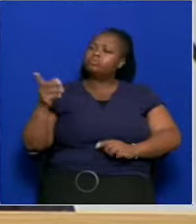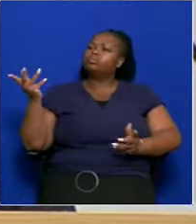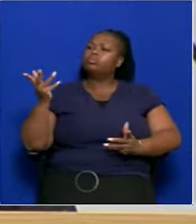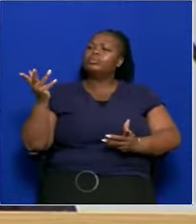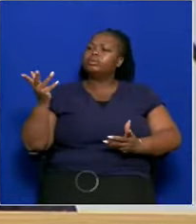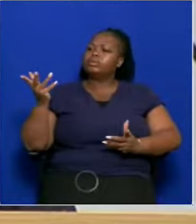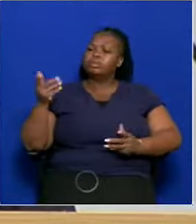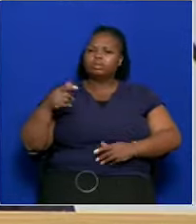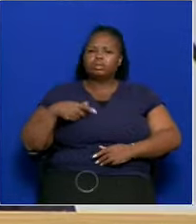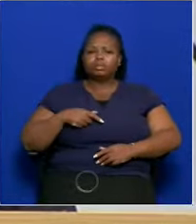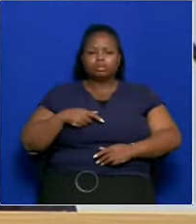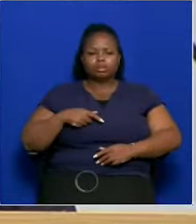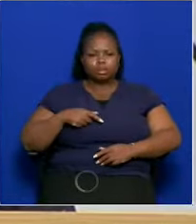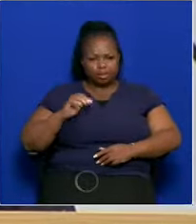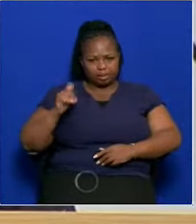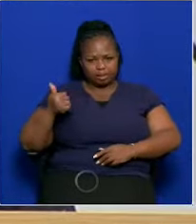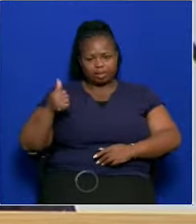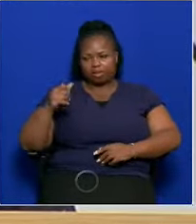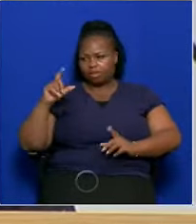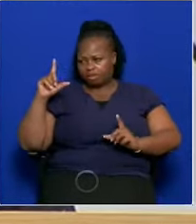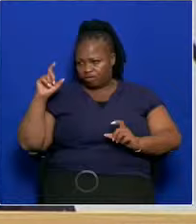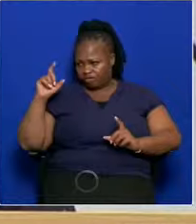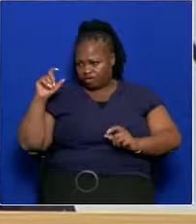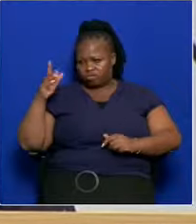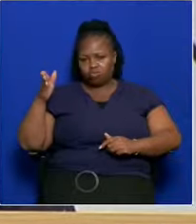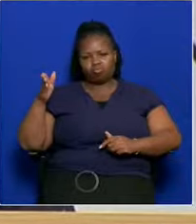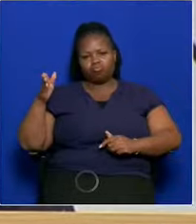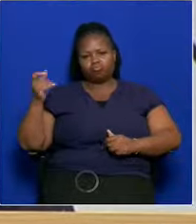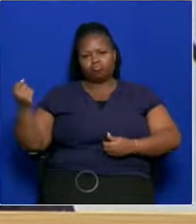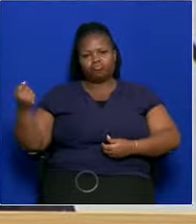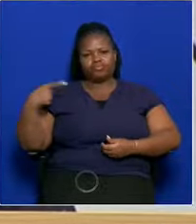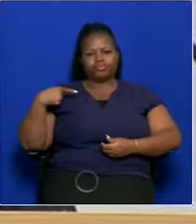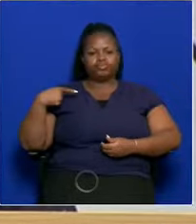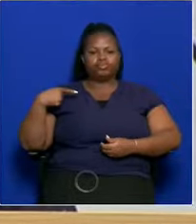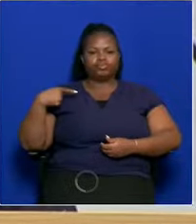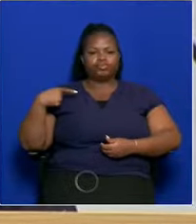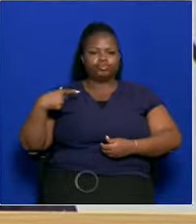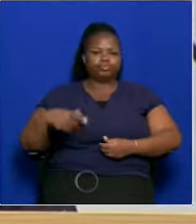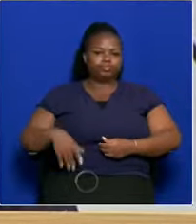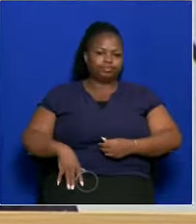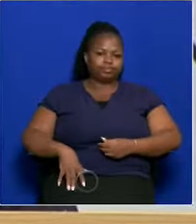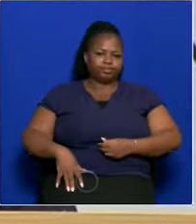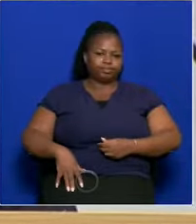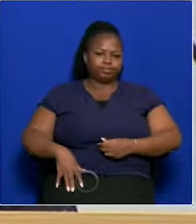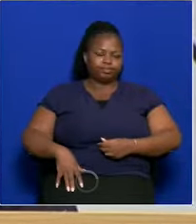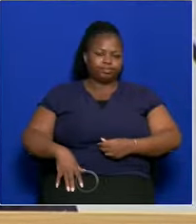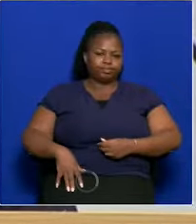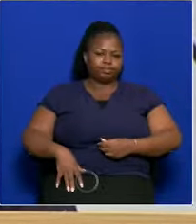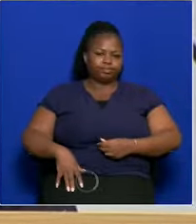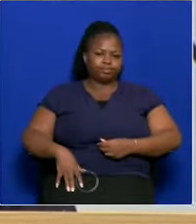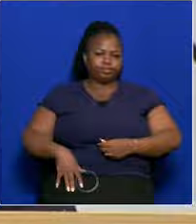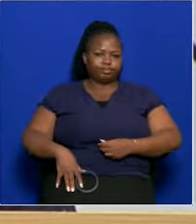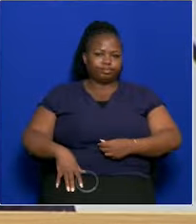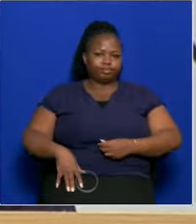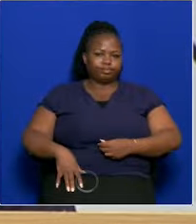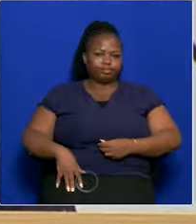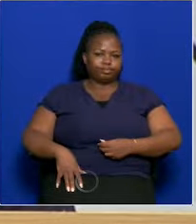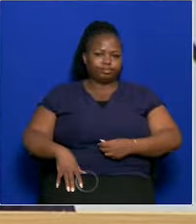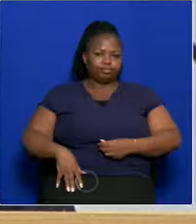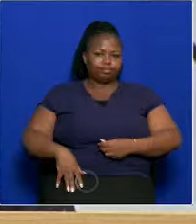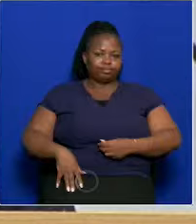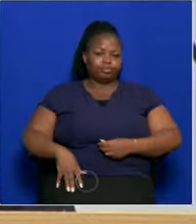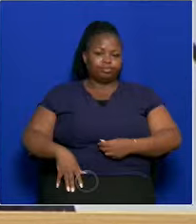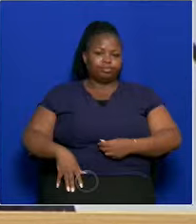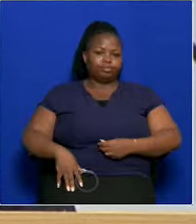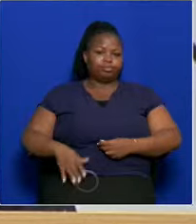somewhere, working on this matter, he will send me what he's doing, and then to show that this is